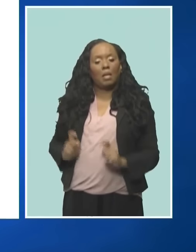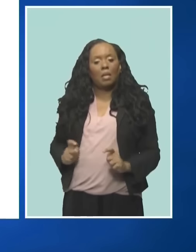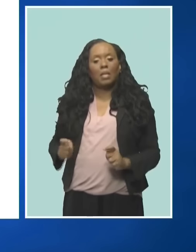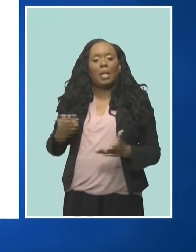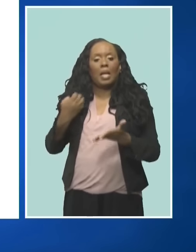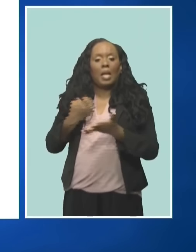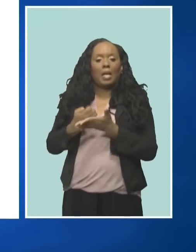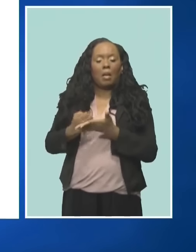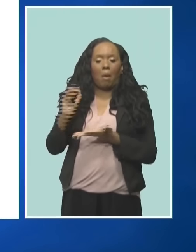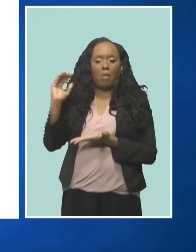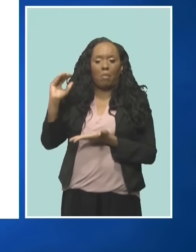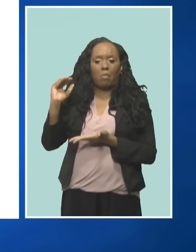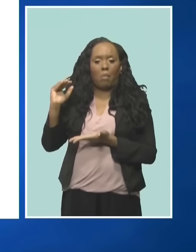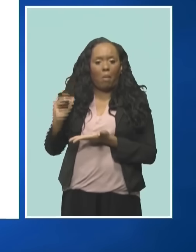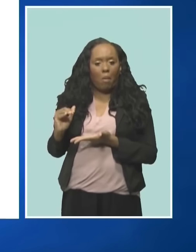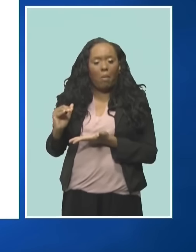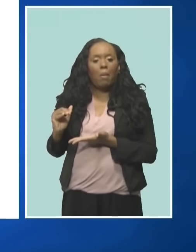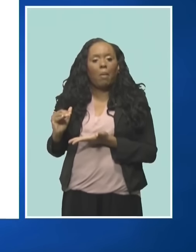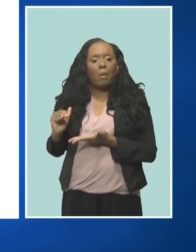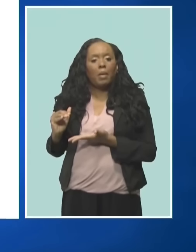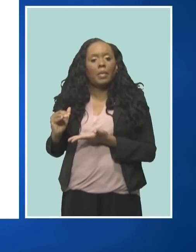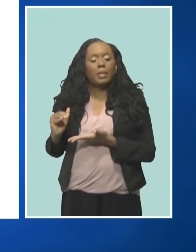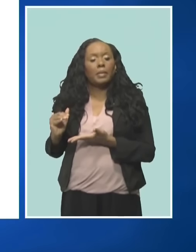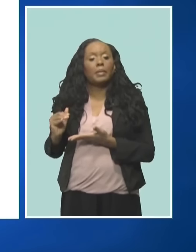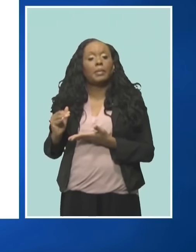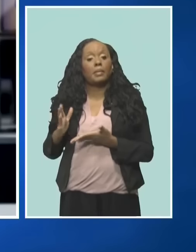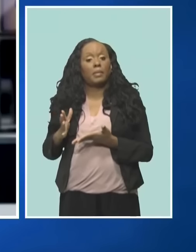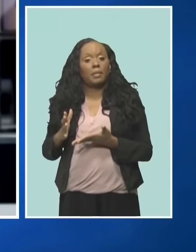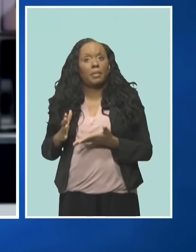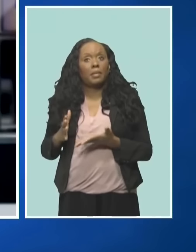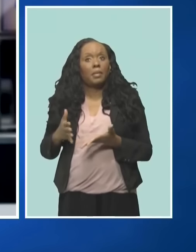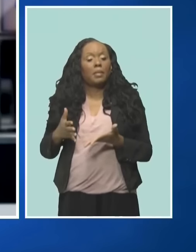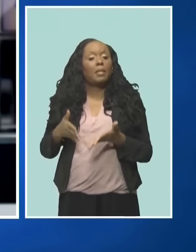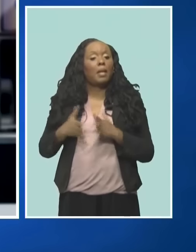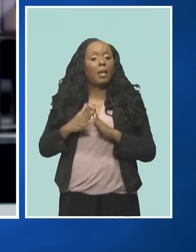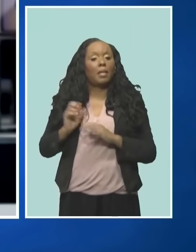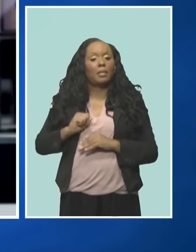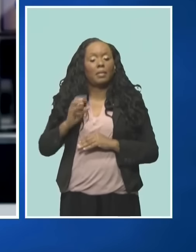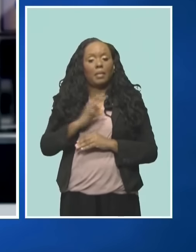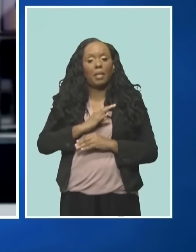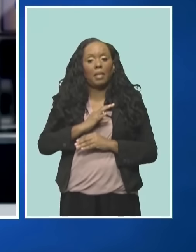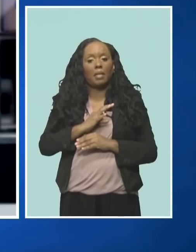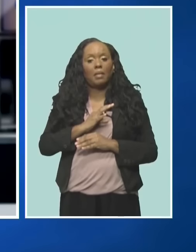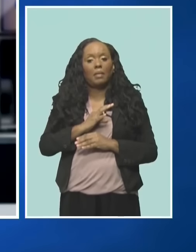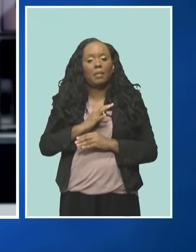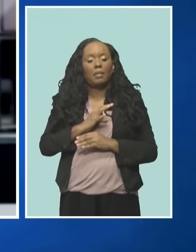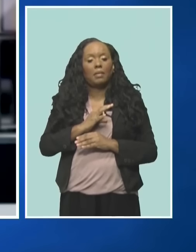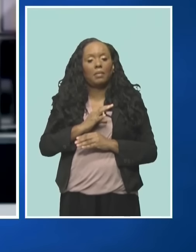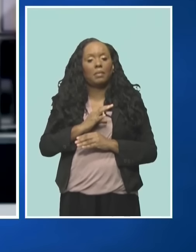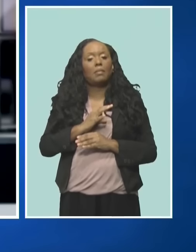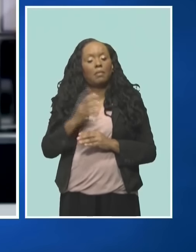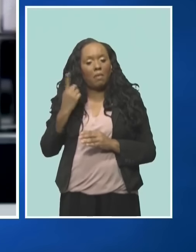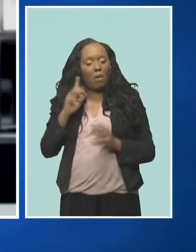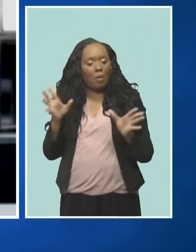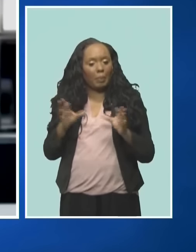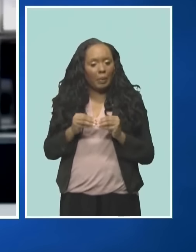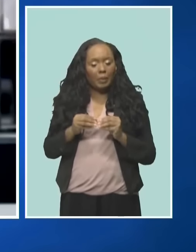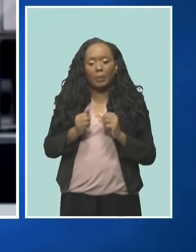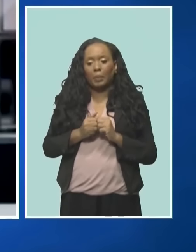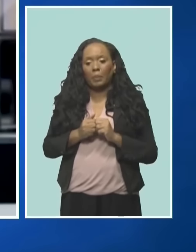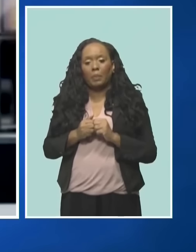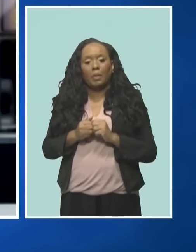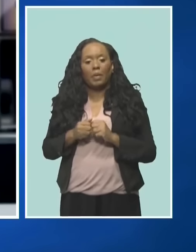of source markets. It invited staff to a one-on-one consultation meeting with the general manager, a human